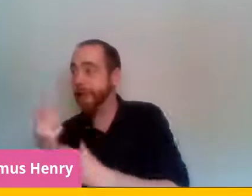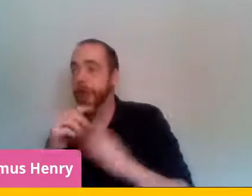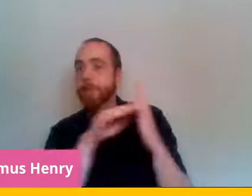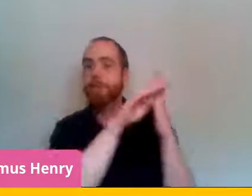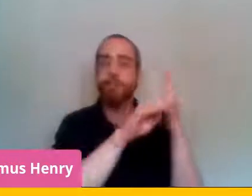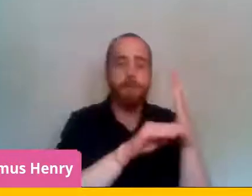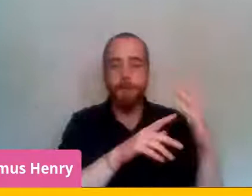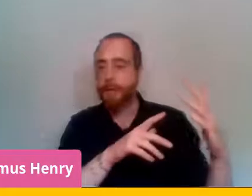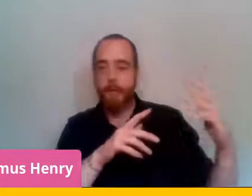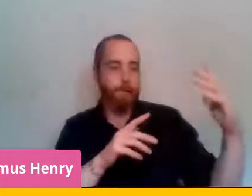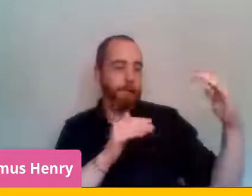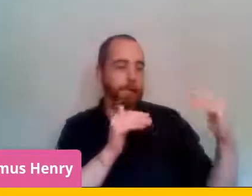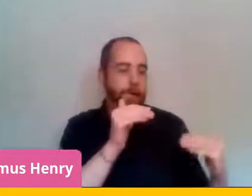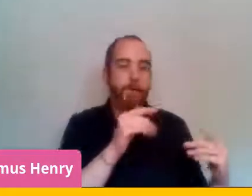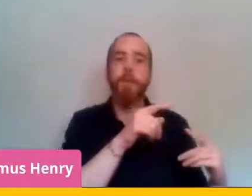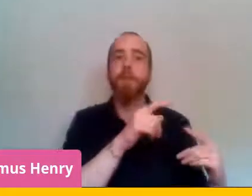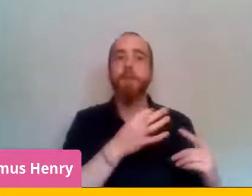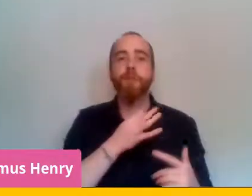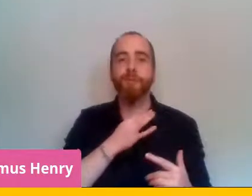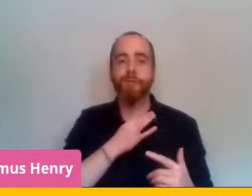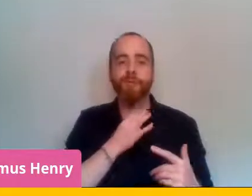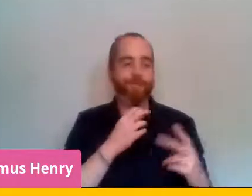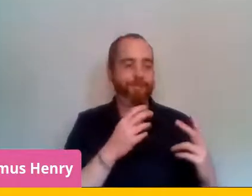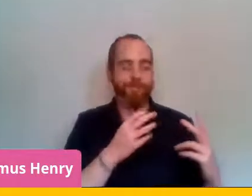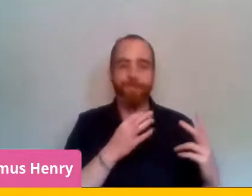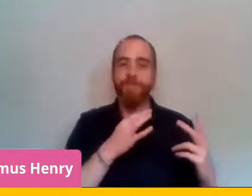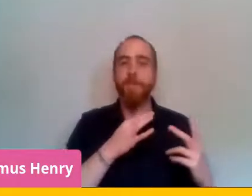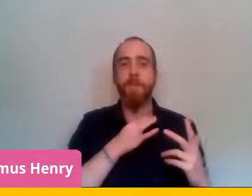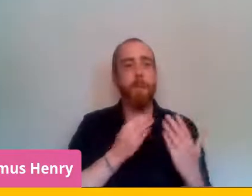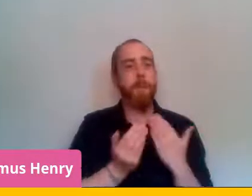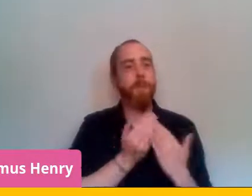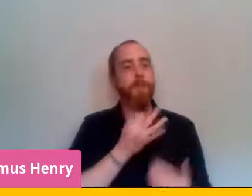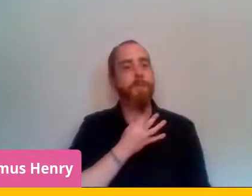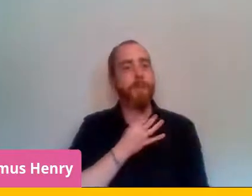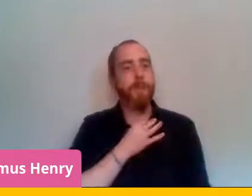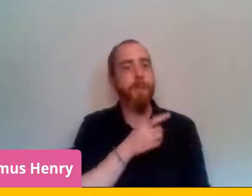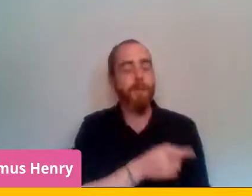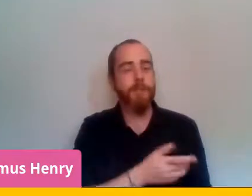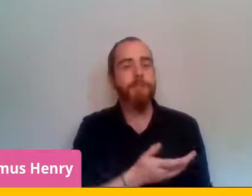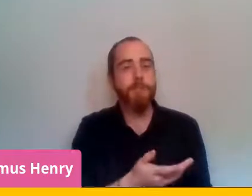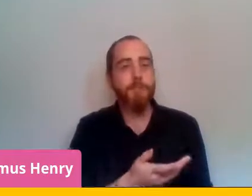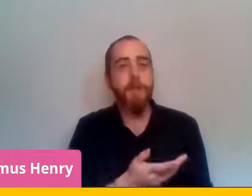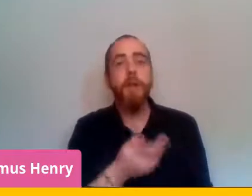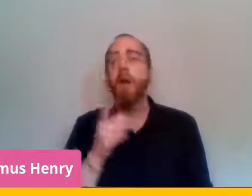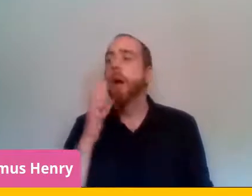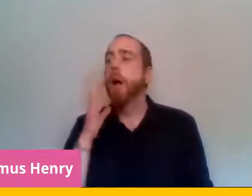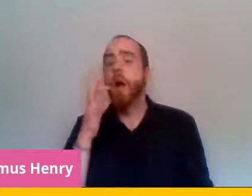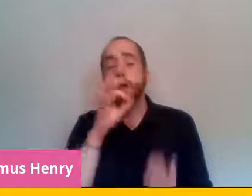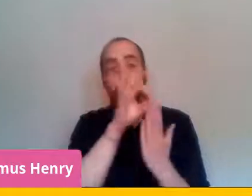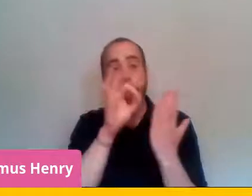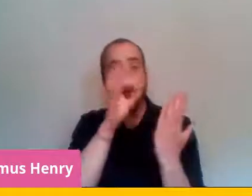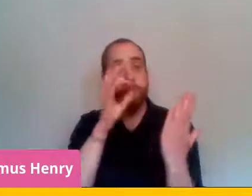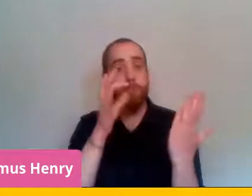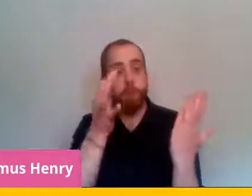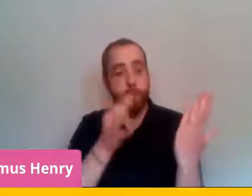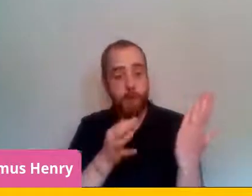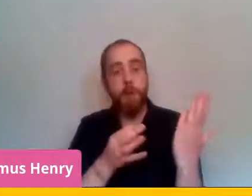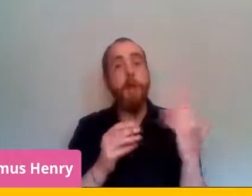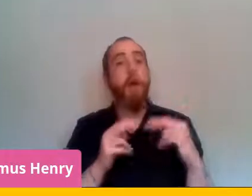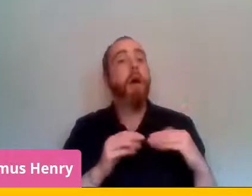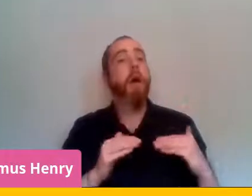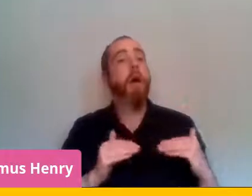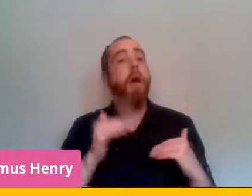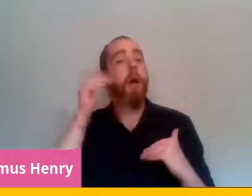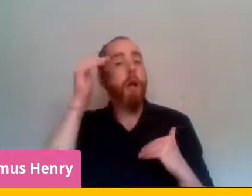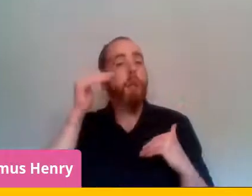and agendas that were being brought into place in that institution. And it was also asking that if a higher ratio of